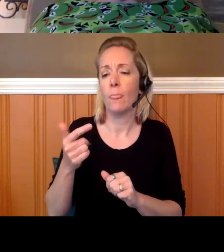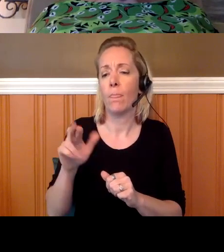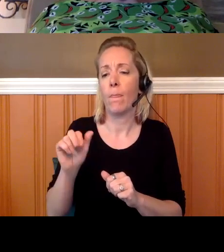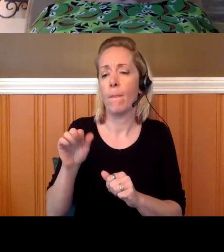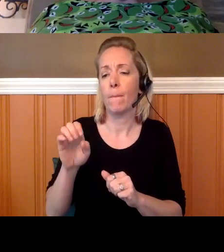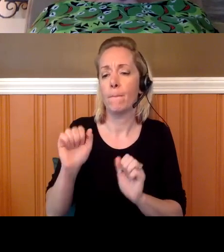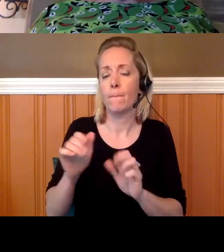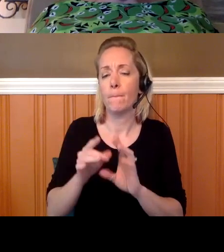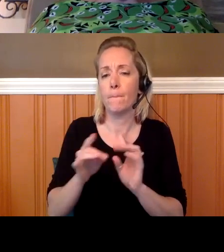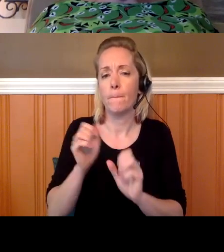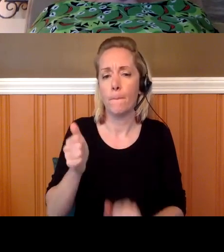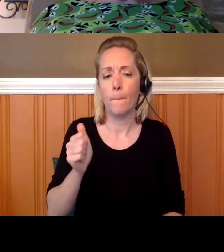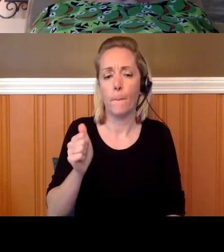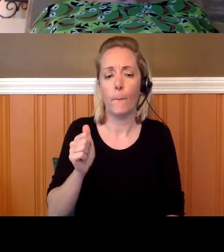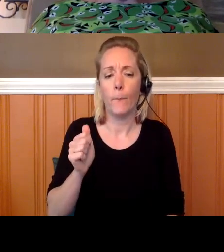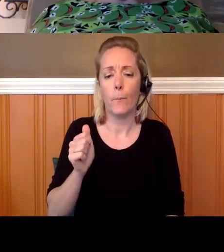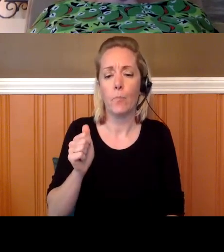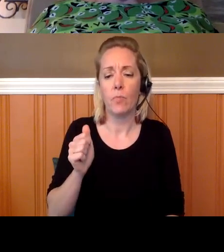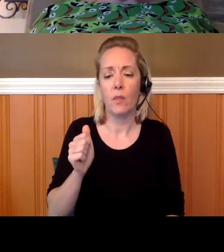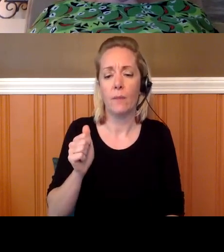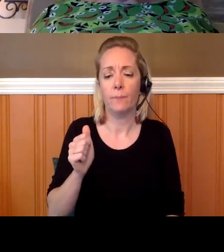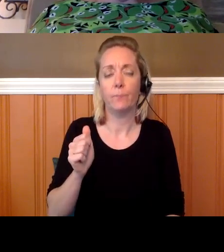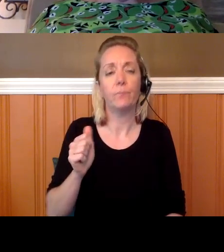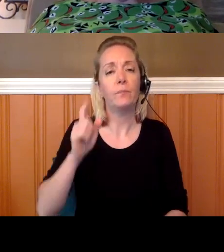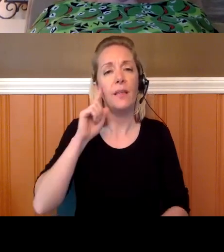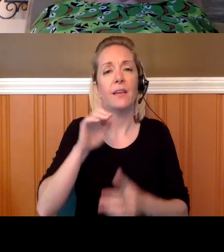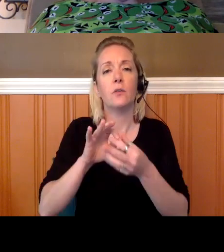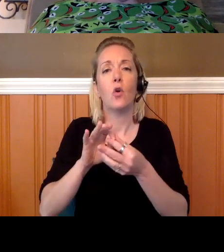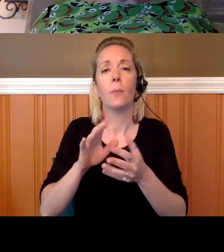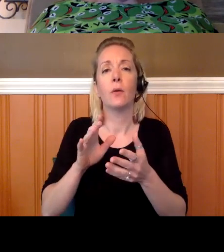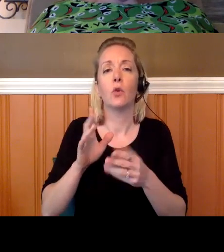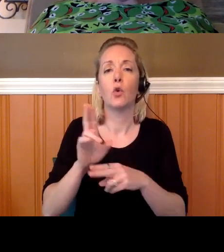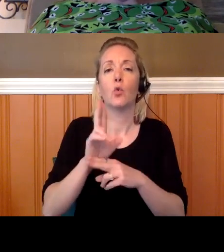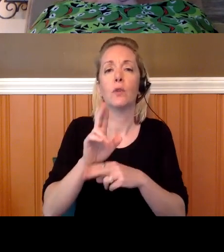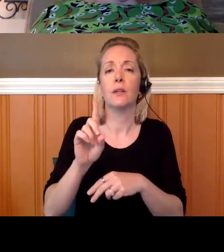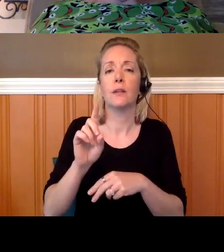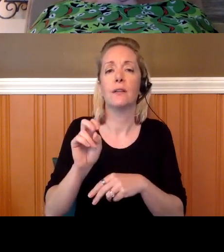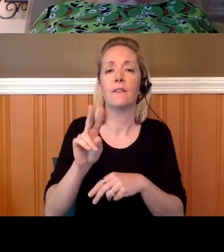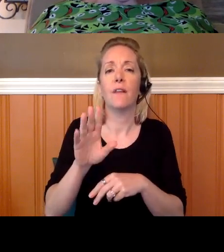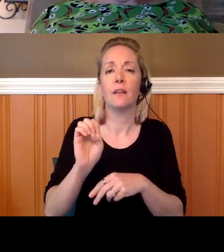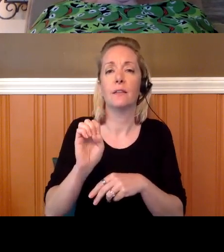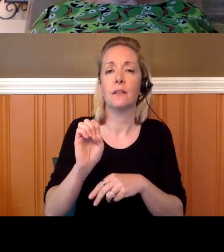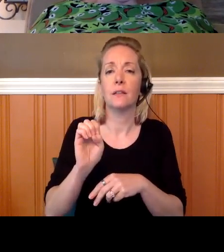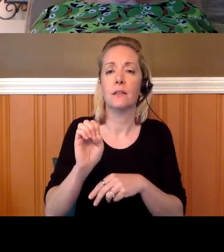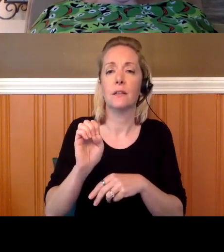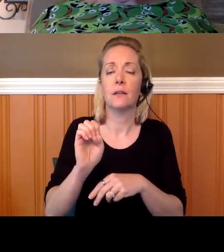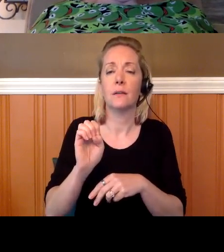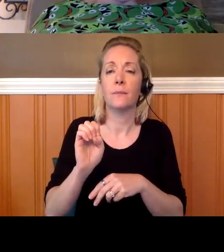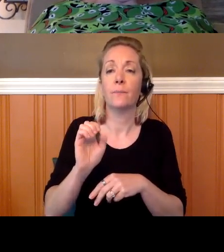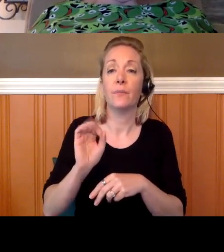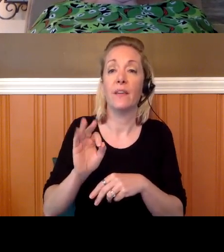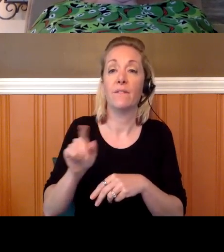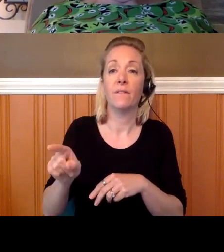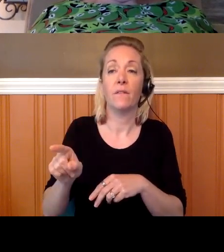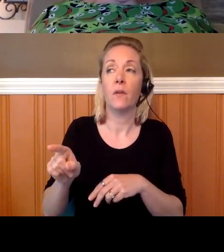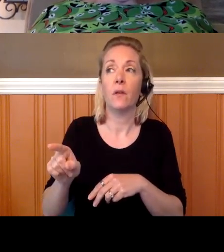own if you'd like. But I think in regards to using communication devices, more advanced communication devices, if a child's not